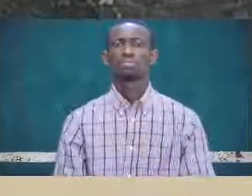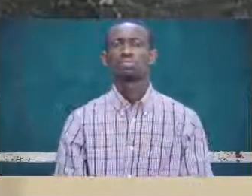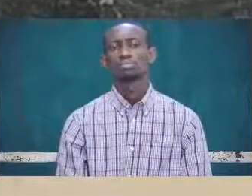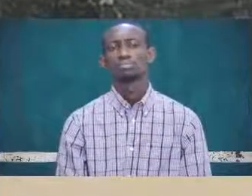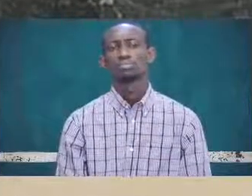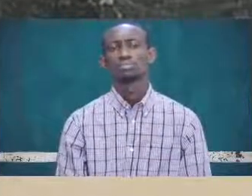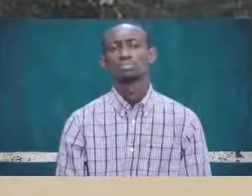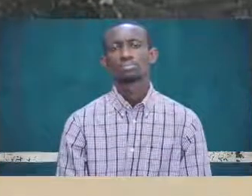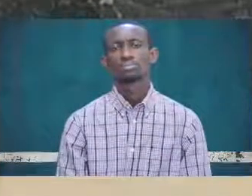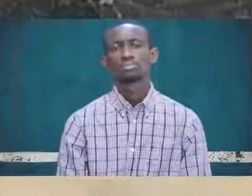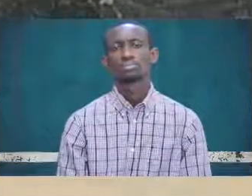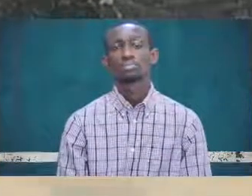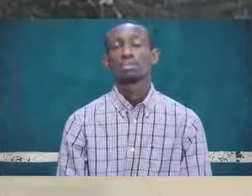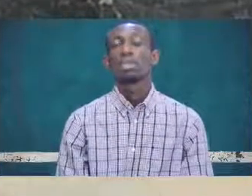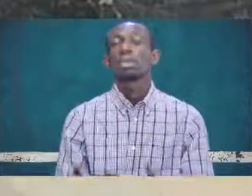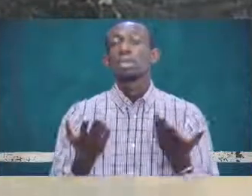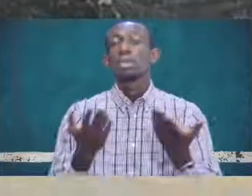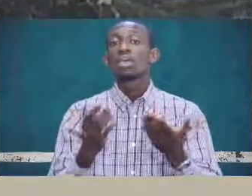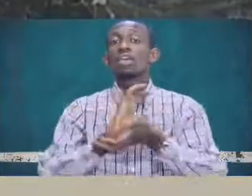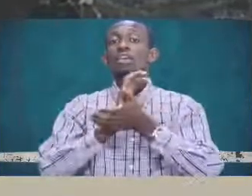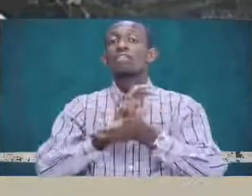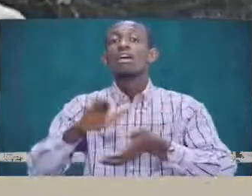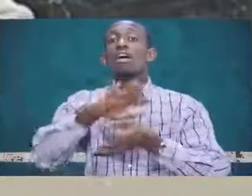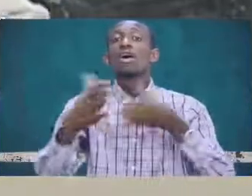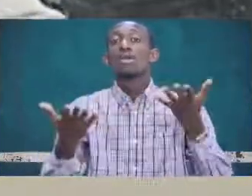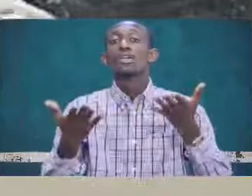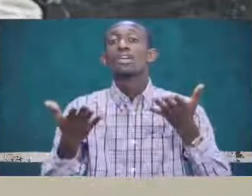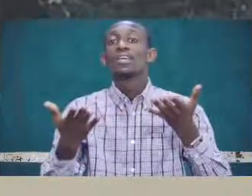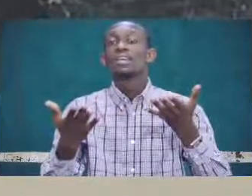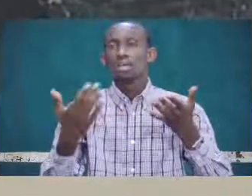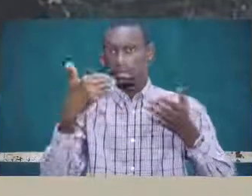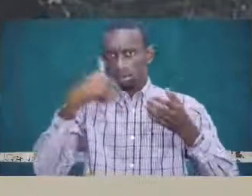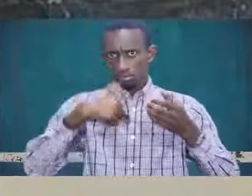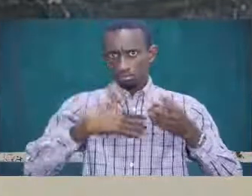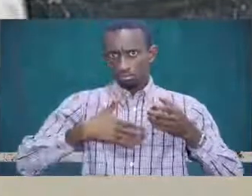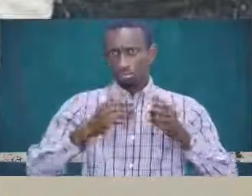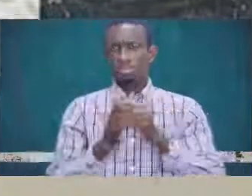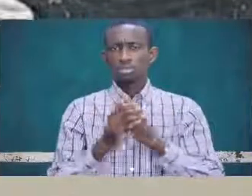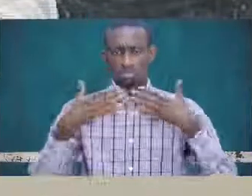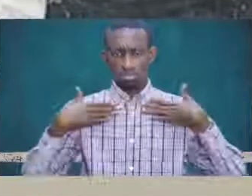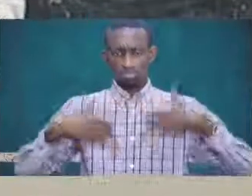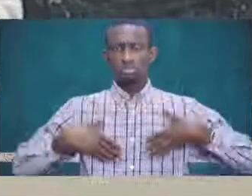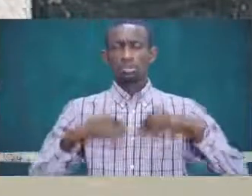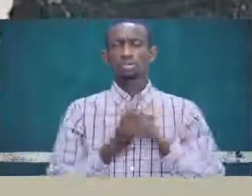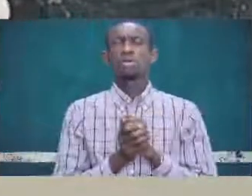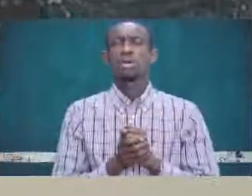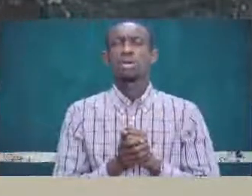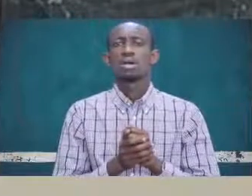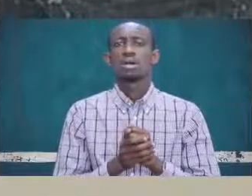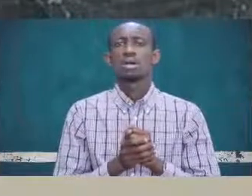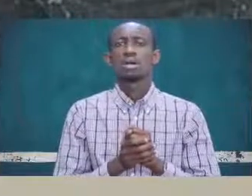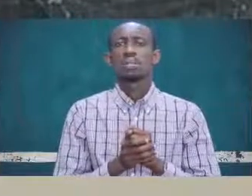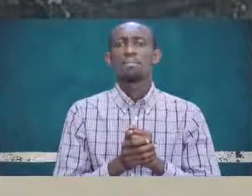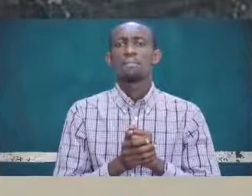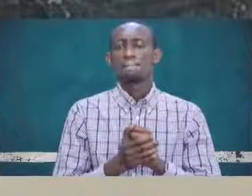And I said it is located on the left side. If I say on the left side of our body, I can say on the left side I'm mentioning here,